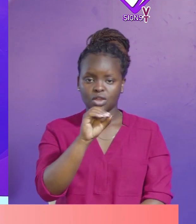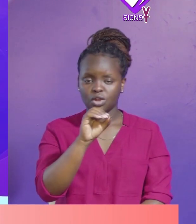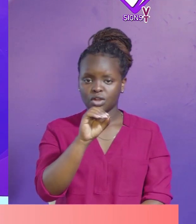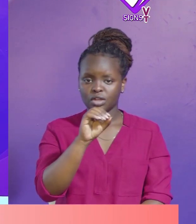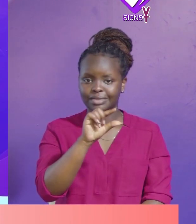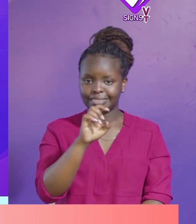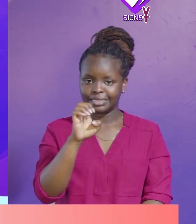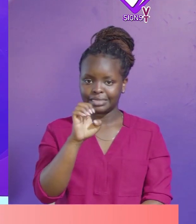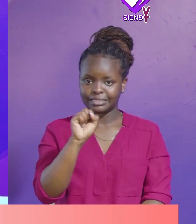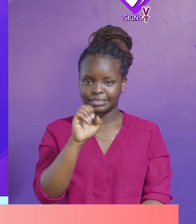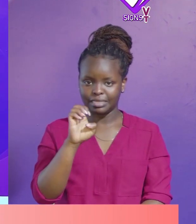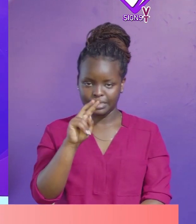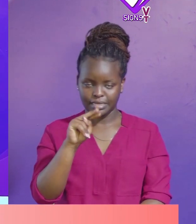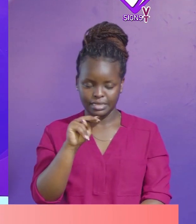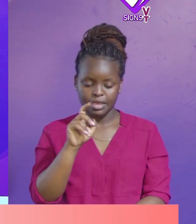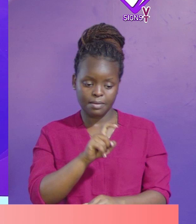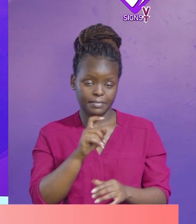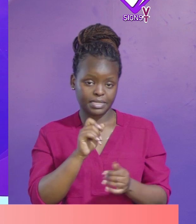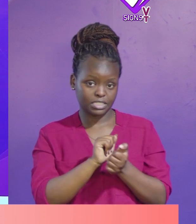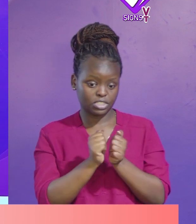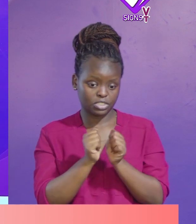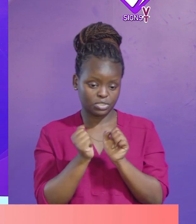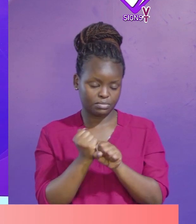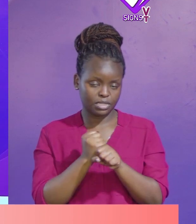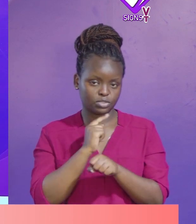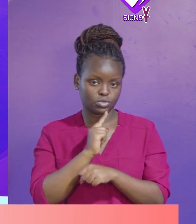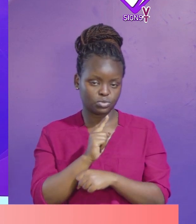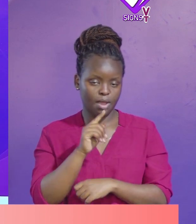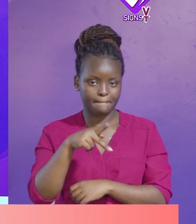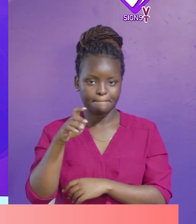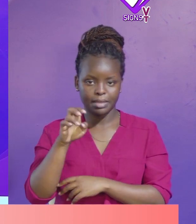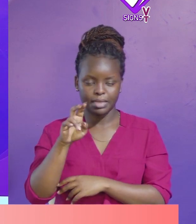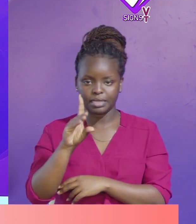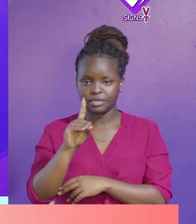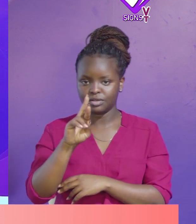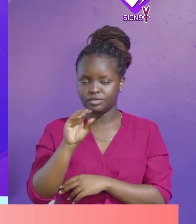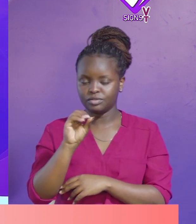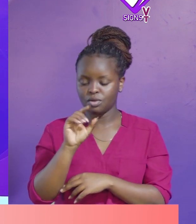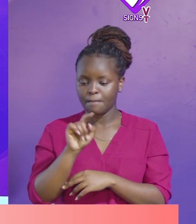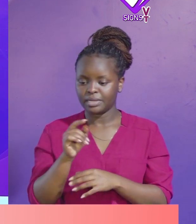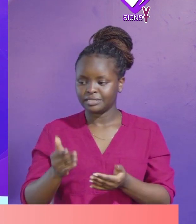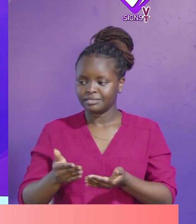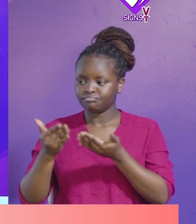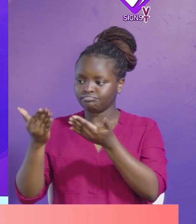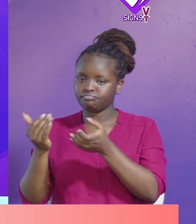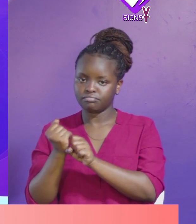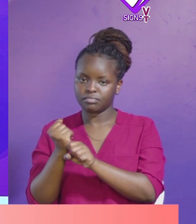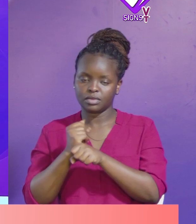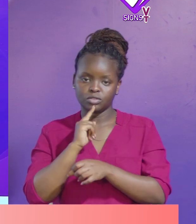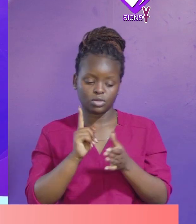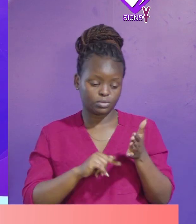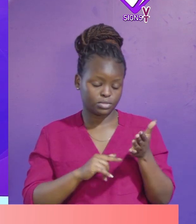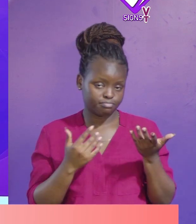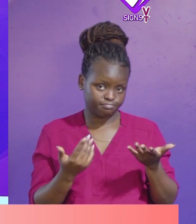change, even making sure that Pedro Neto had to be sacrificed to make sure that